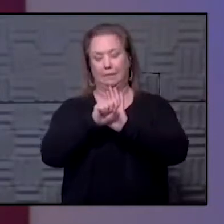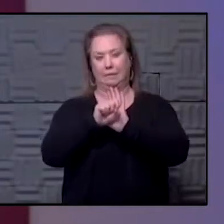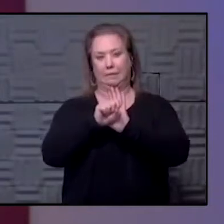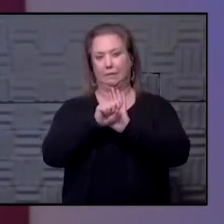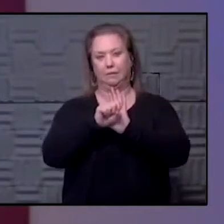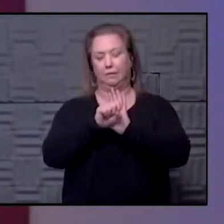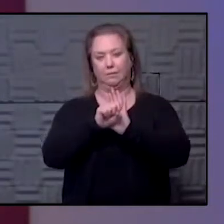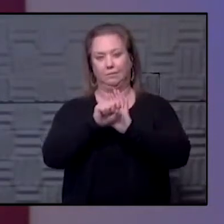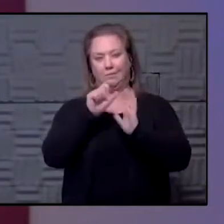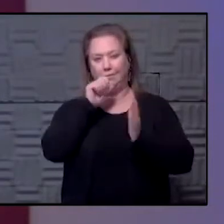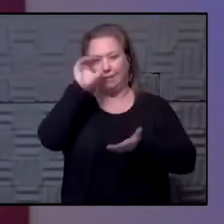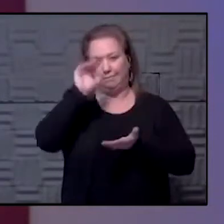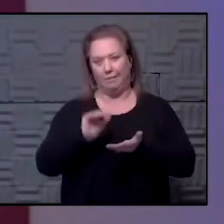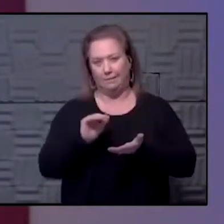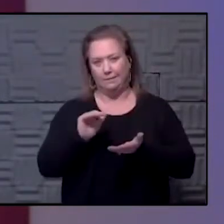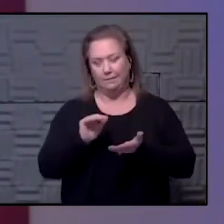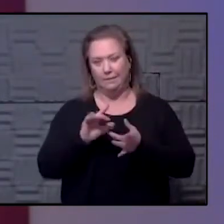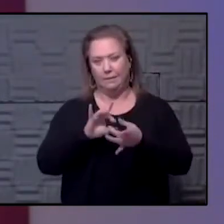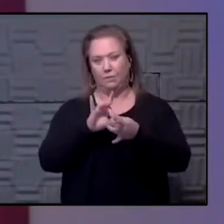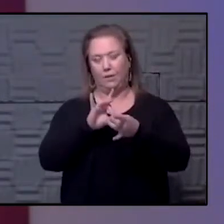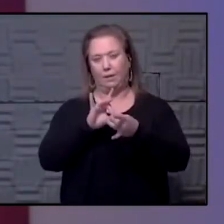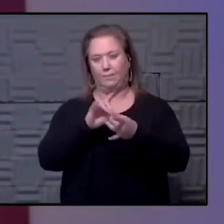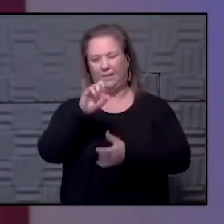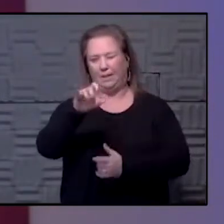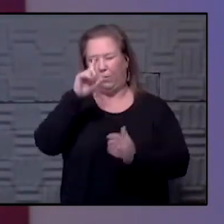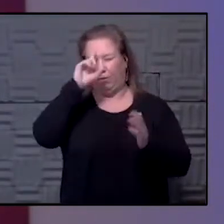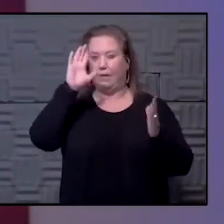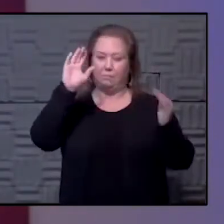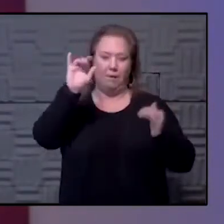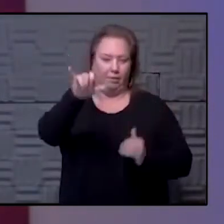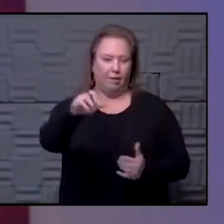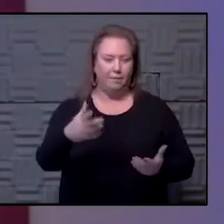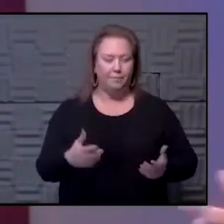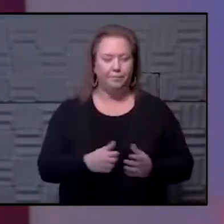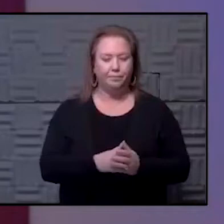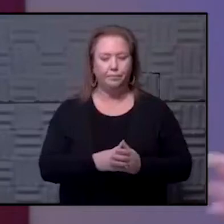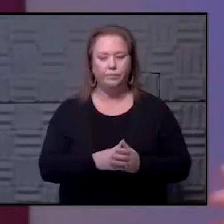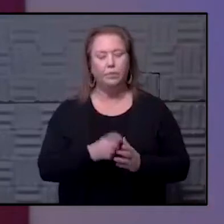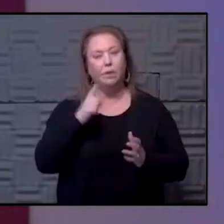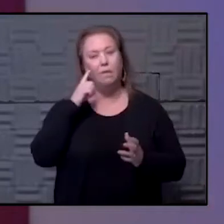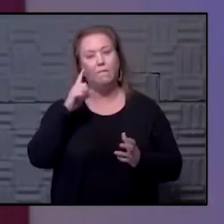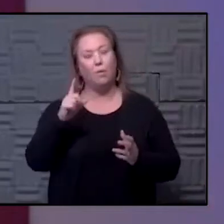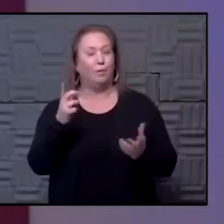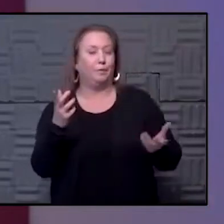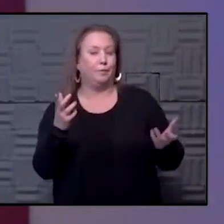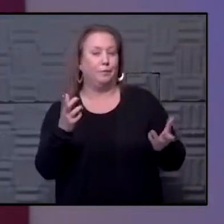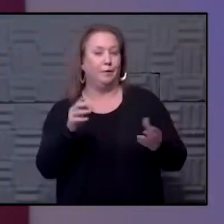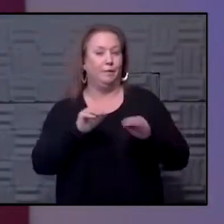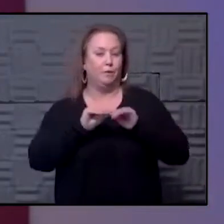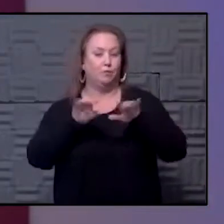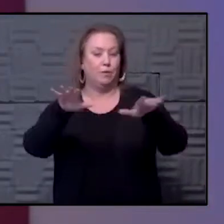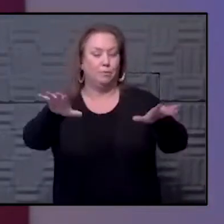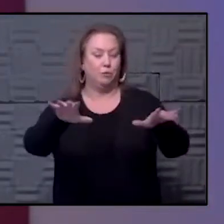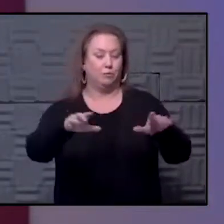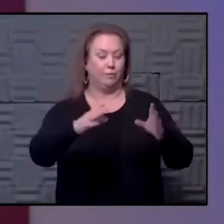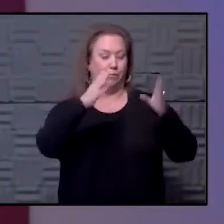there haven't been a lot of symptoms associated with it, which is what we would expect. But as far as, is it still transmissible from someone 2